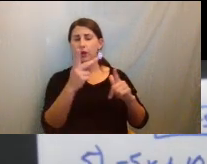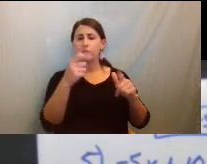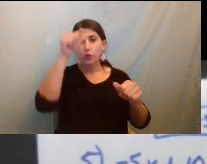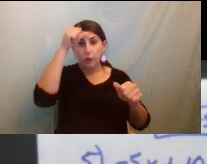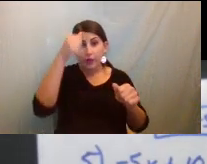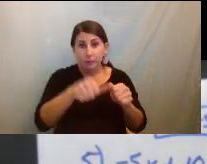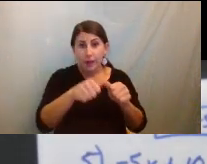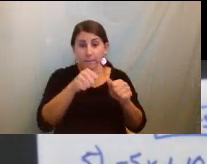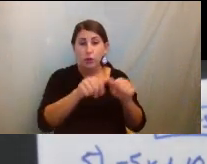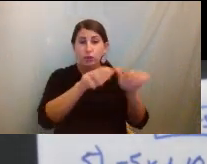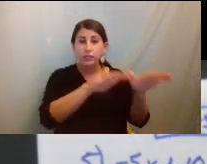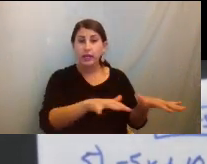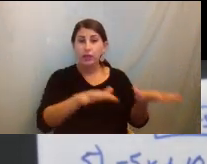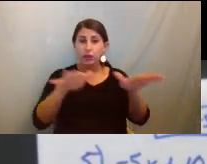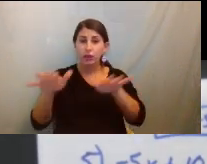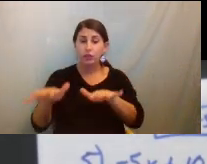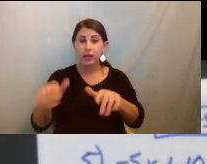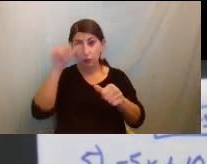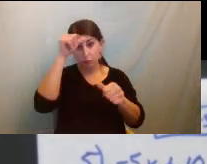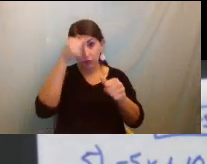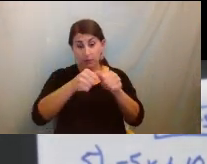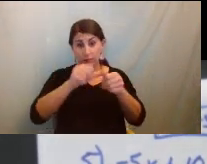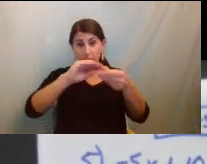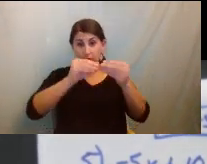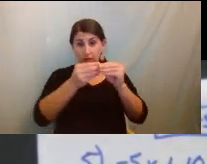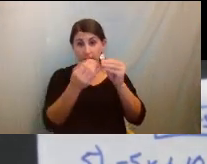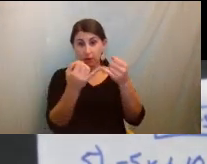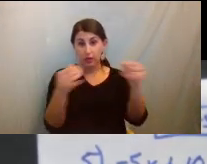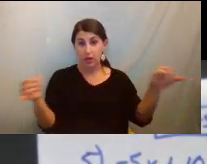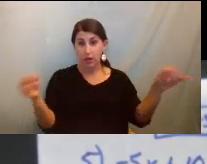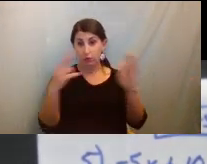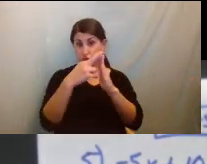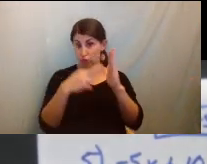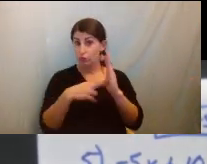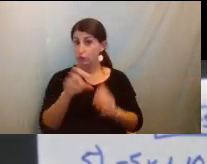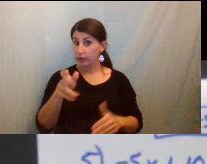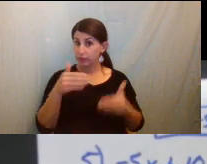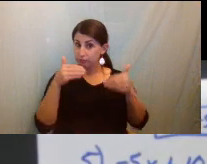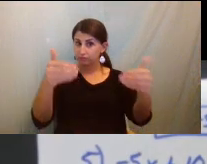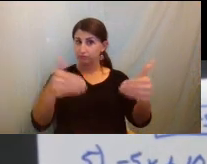your time. Remember the integer rules. Go ahead.